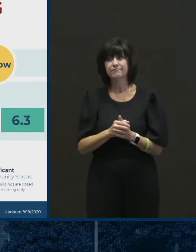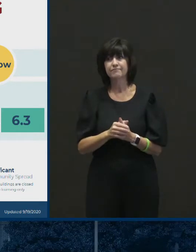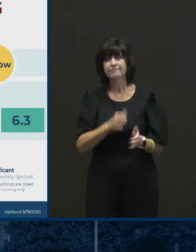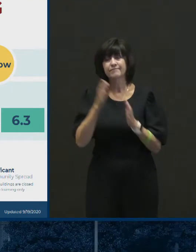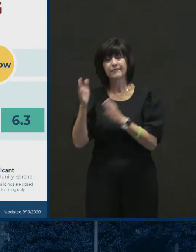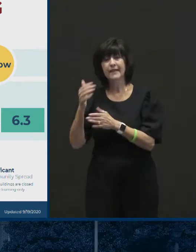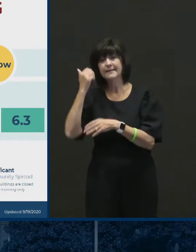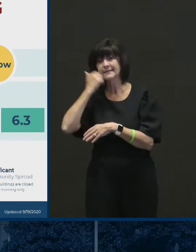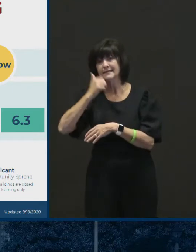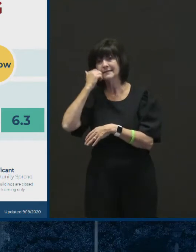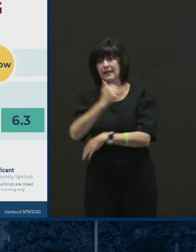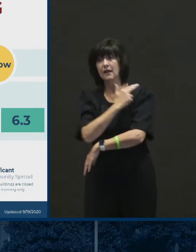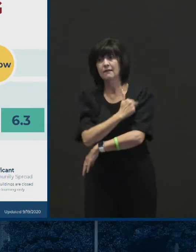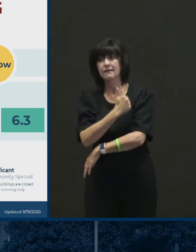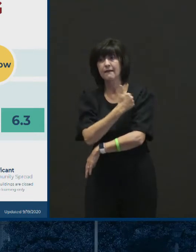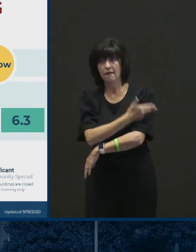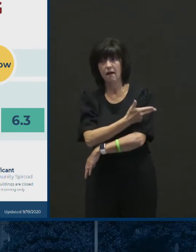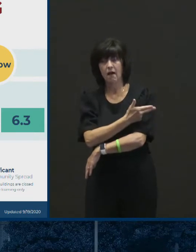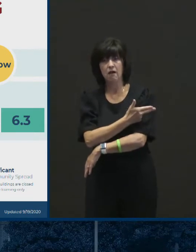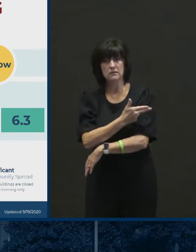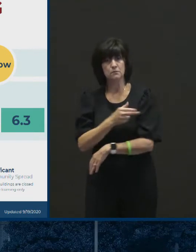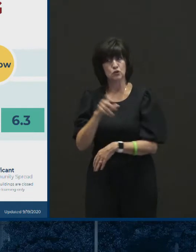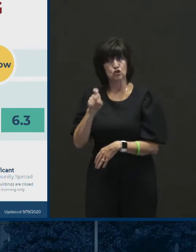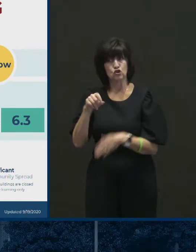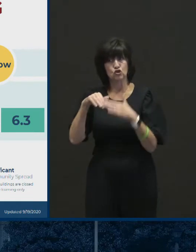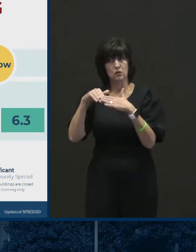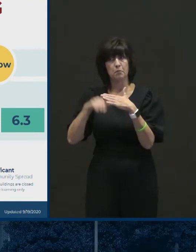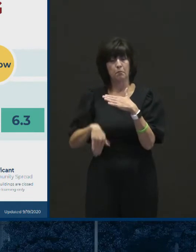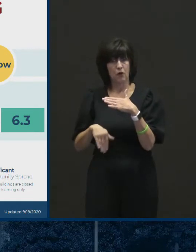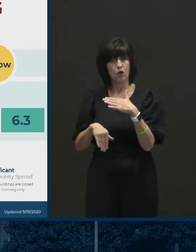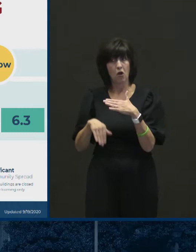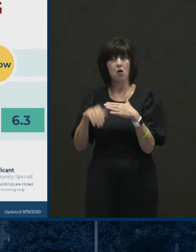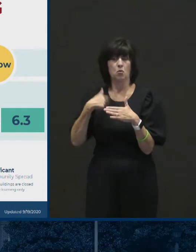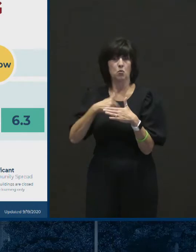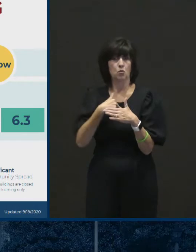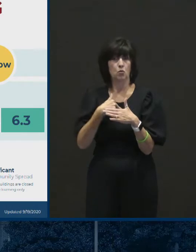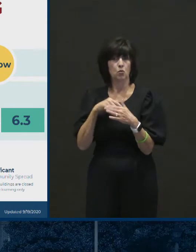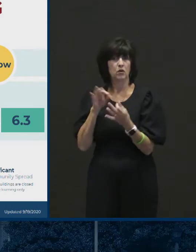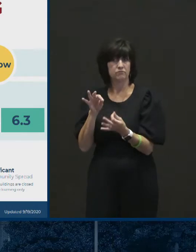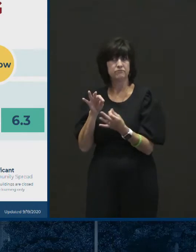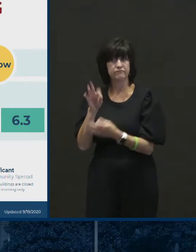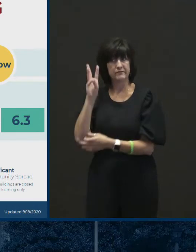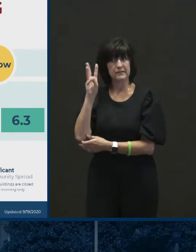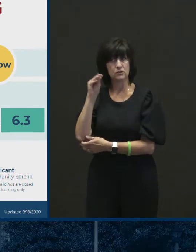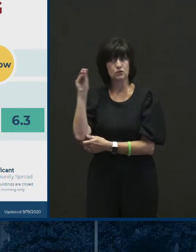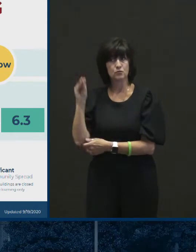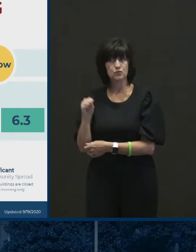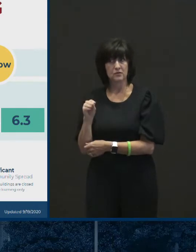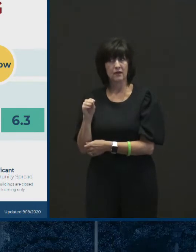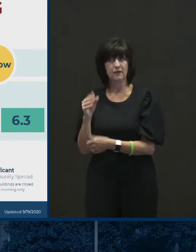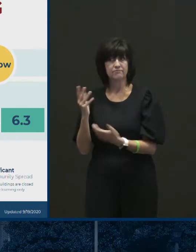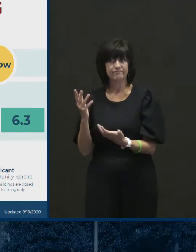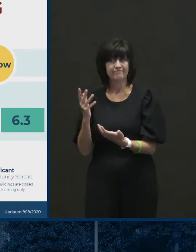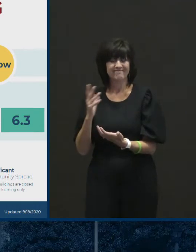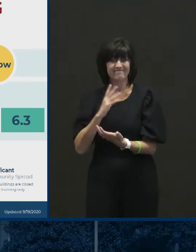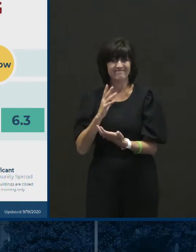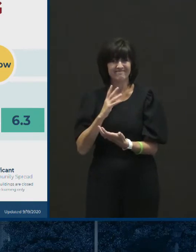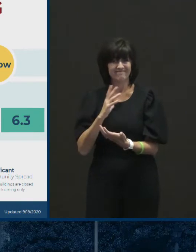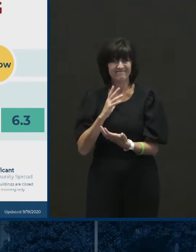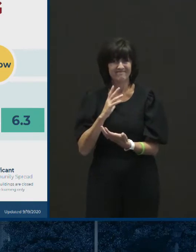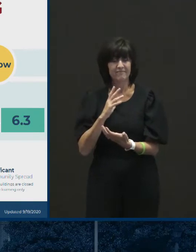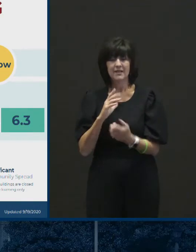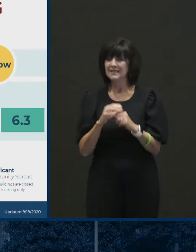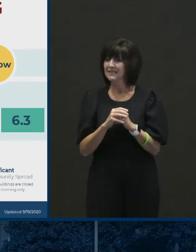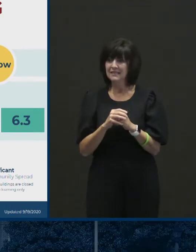daily hospitalizations, we're still below that. So we're solidly in the yellow category, which indicates a minimum to